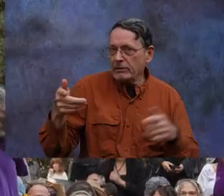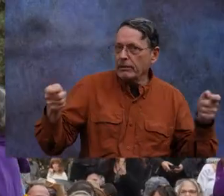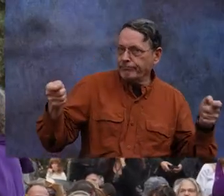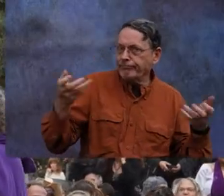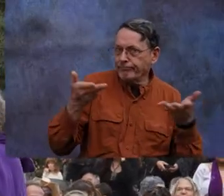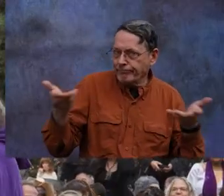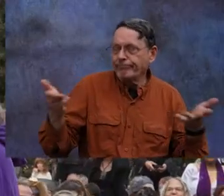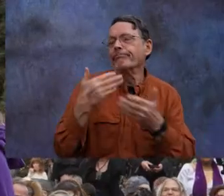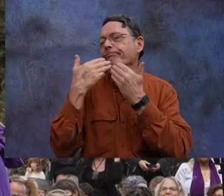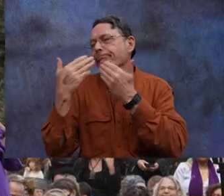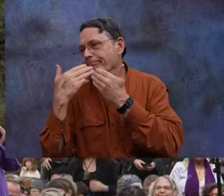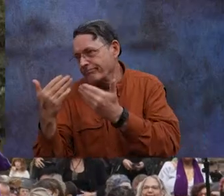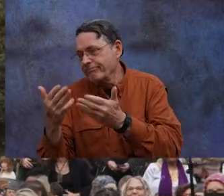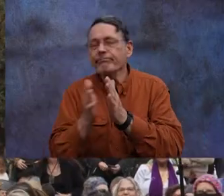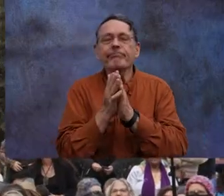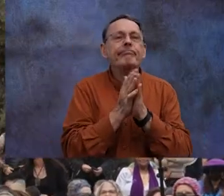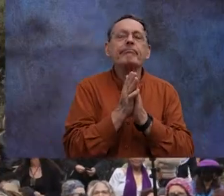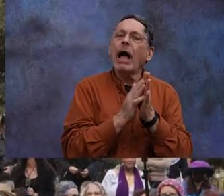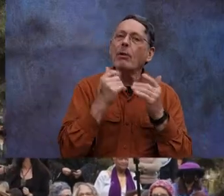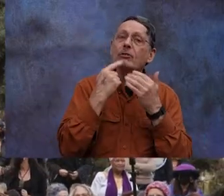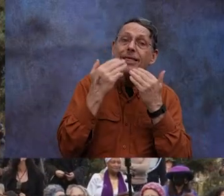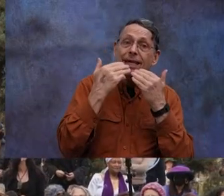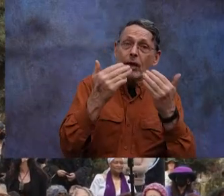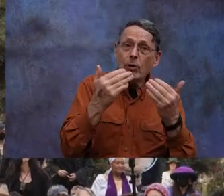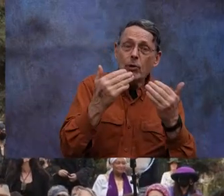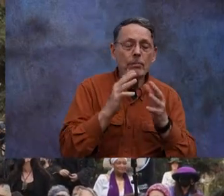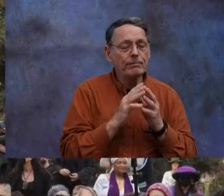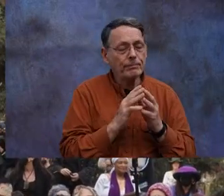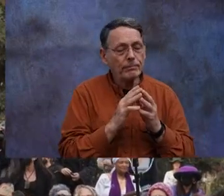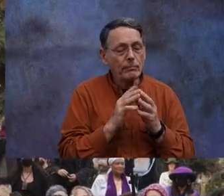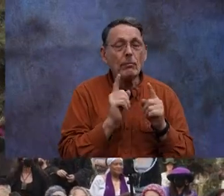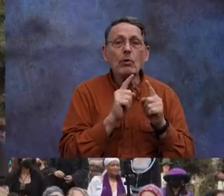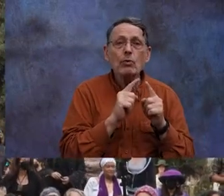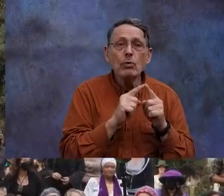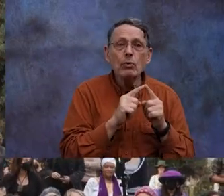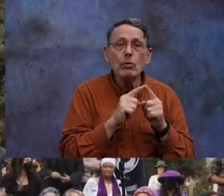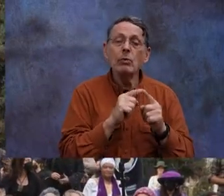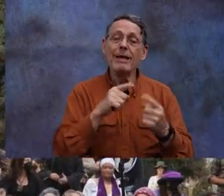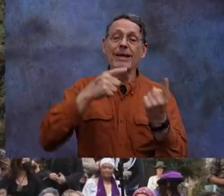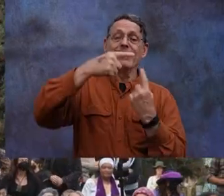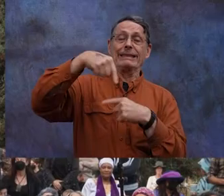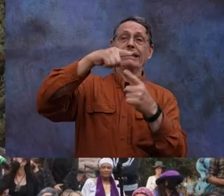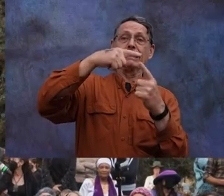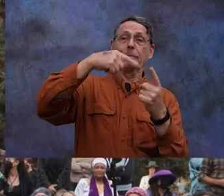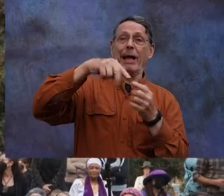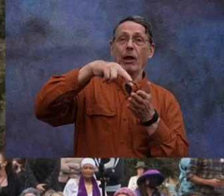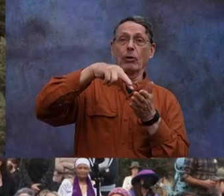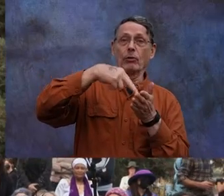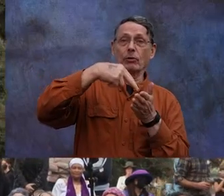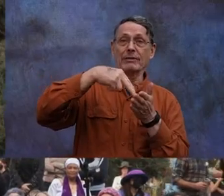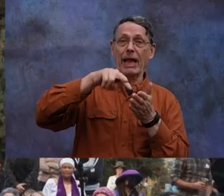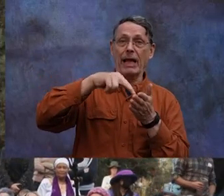Thank you. And I want to say thank you to the spiral dance